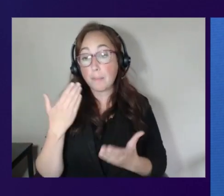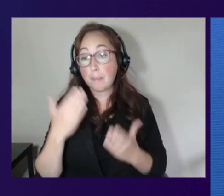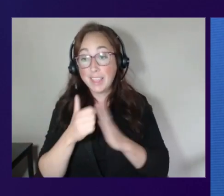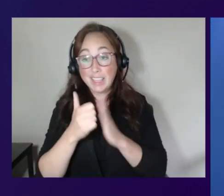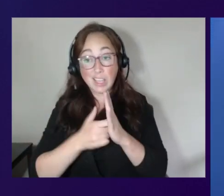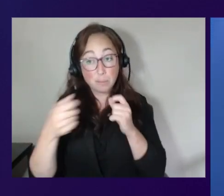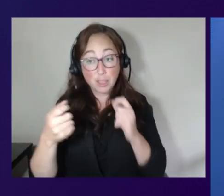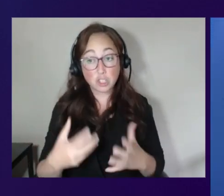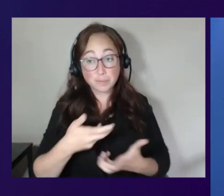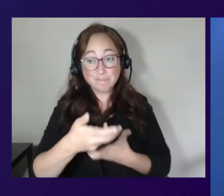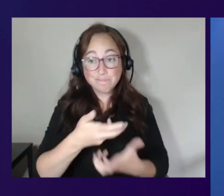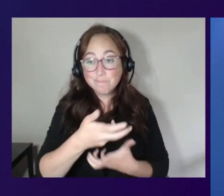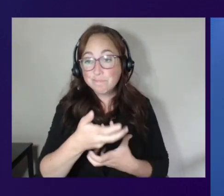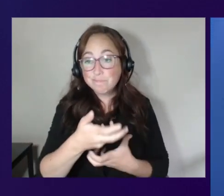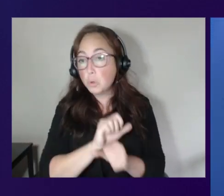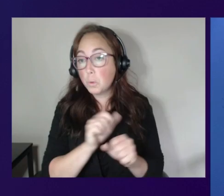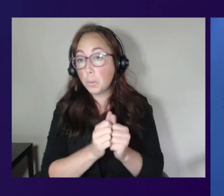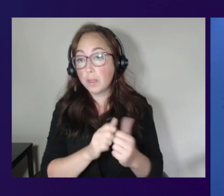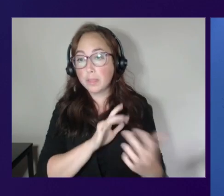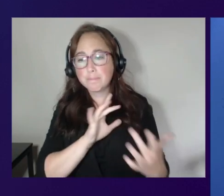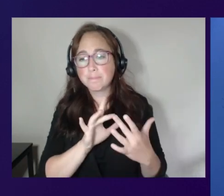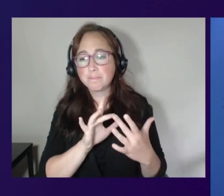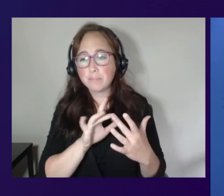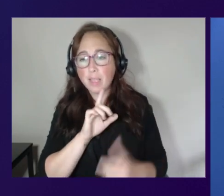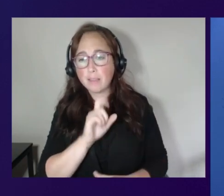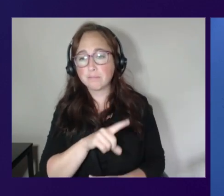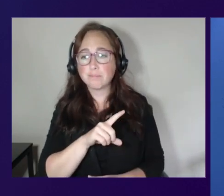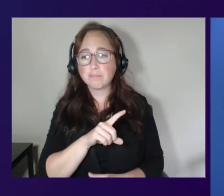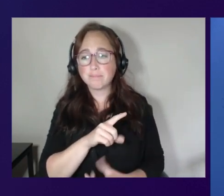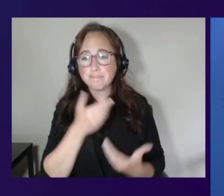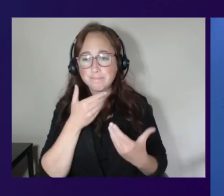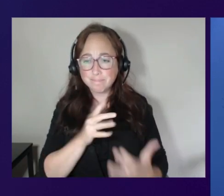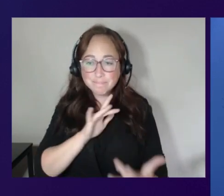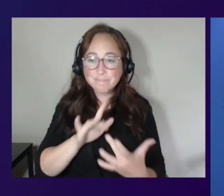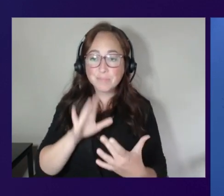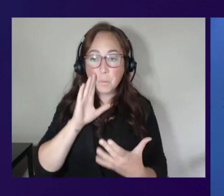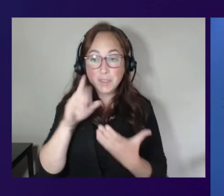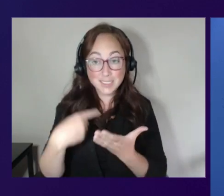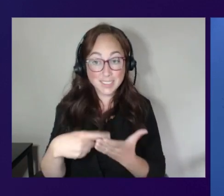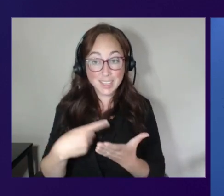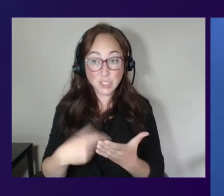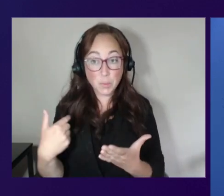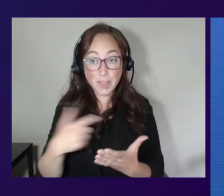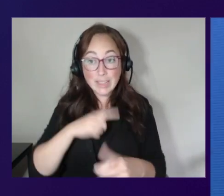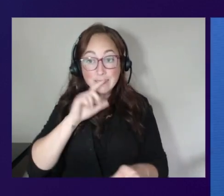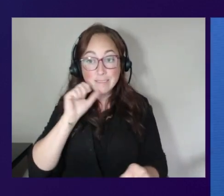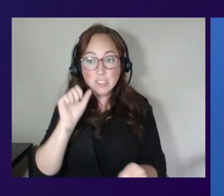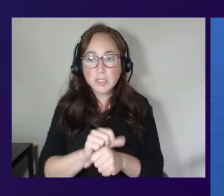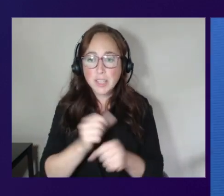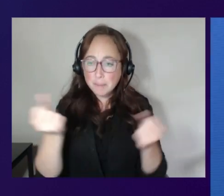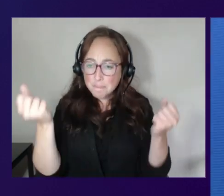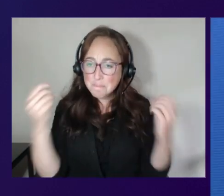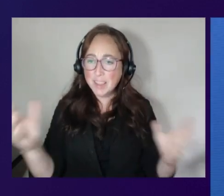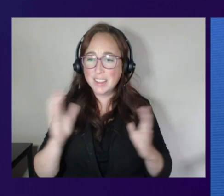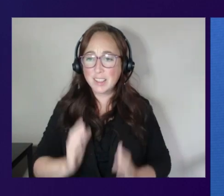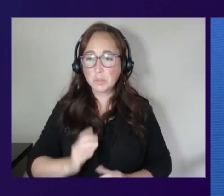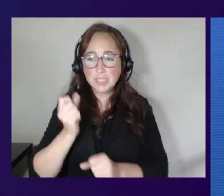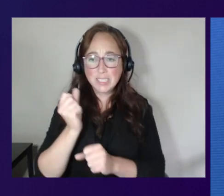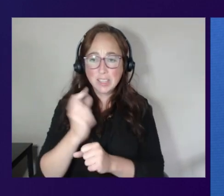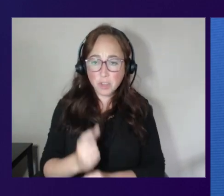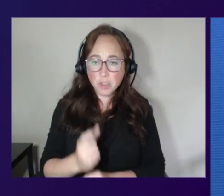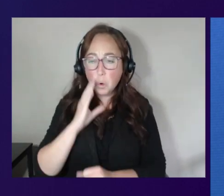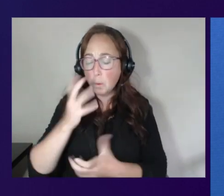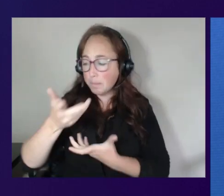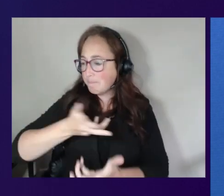regular basis. Reach out, ask them, and let's get in touch, and we'll talk about it. We literally talk to hundreds of customers every single year. It's one of the things I love to